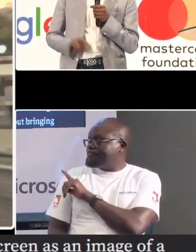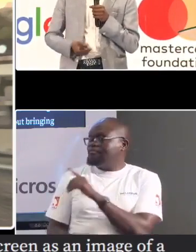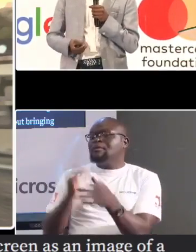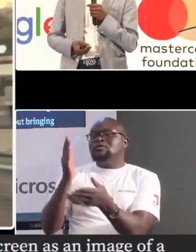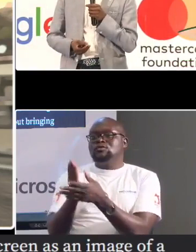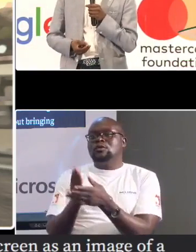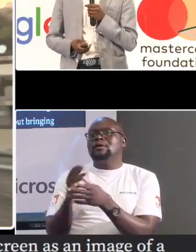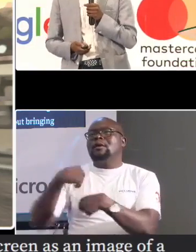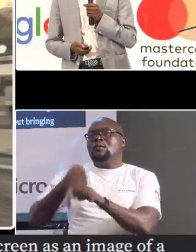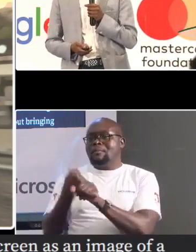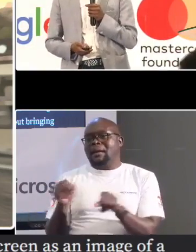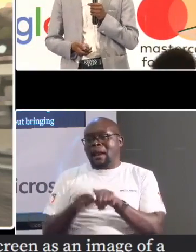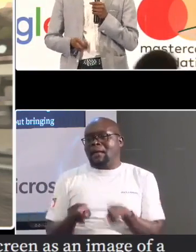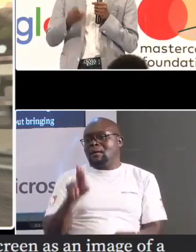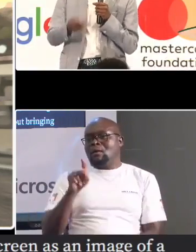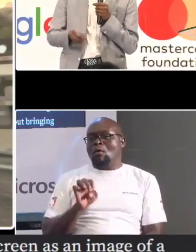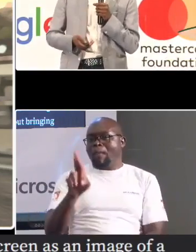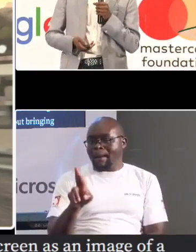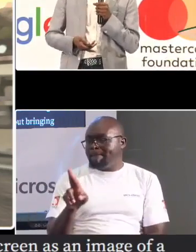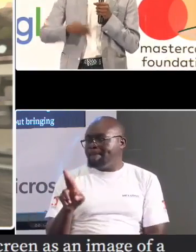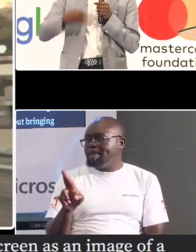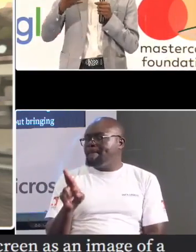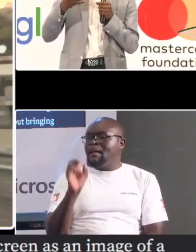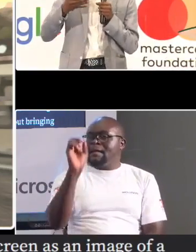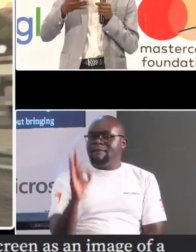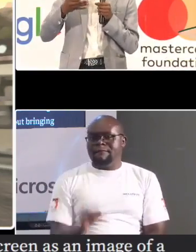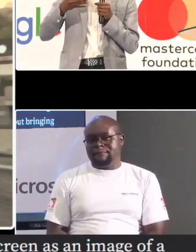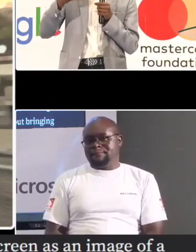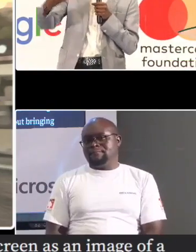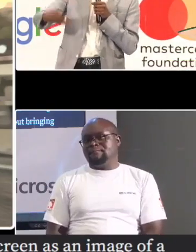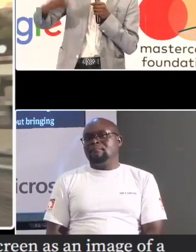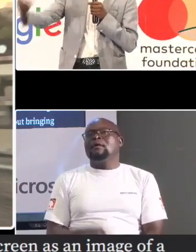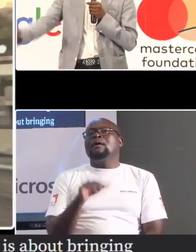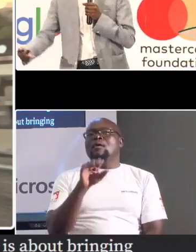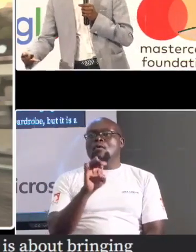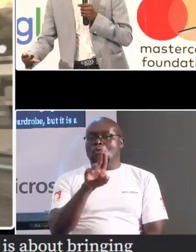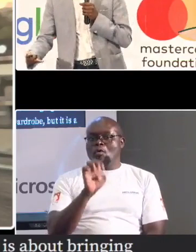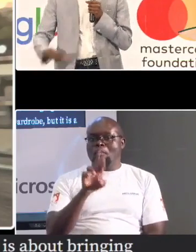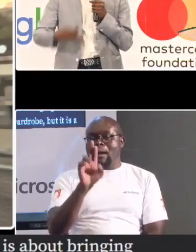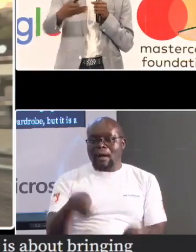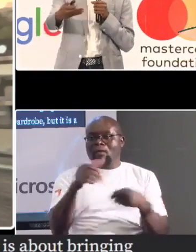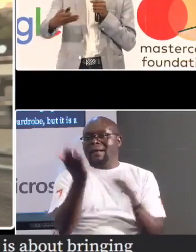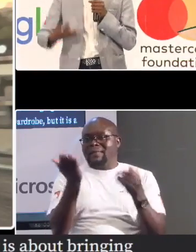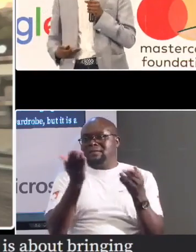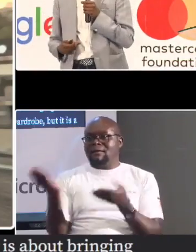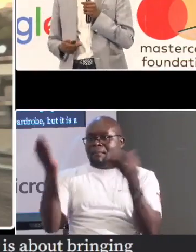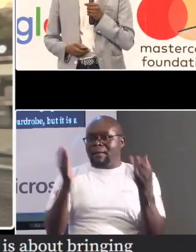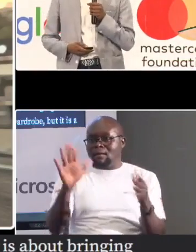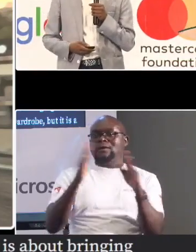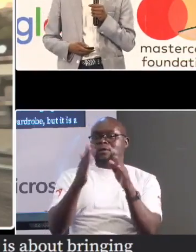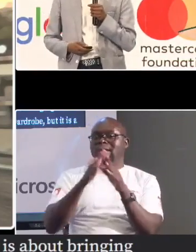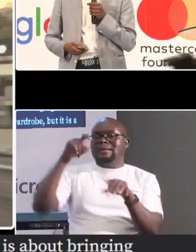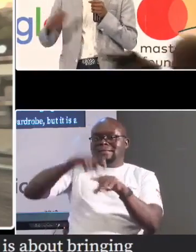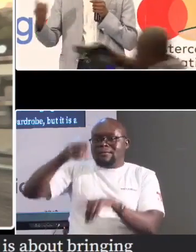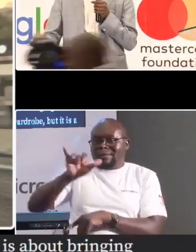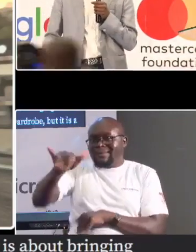we called it the Uberloo, because if Uber could offer another service, could they bring you a toilet when you